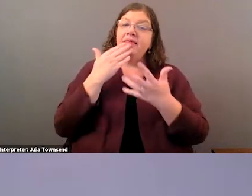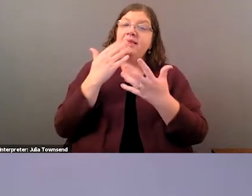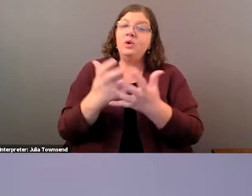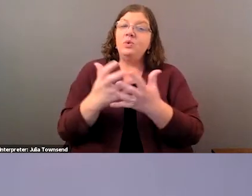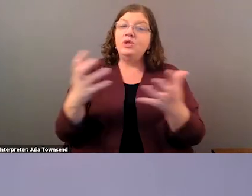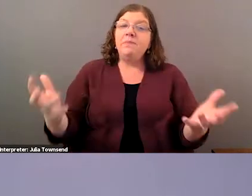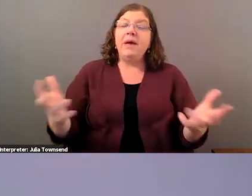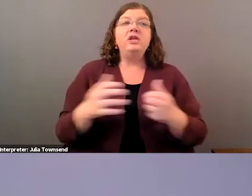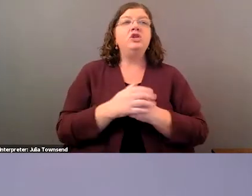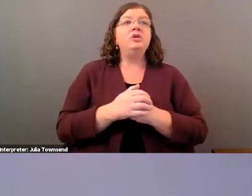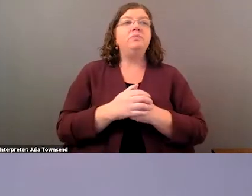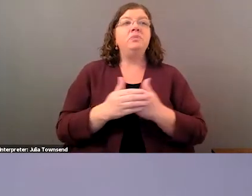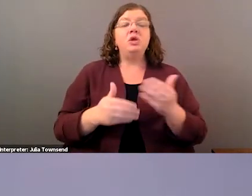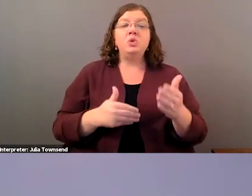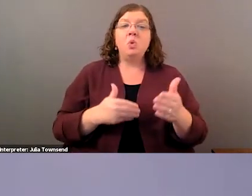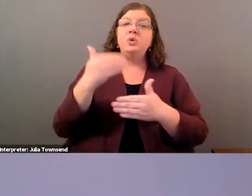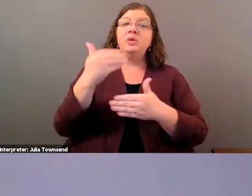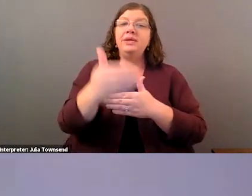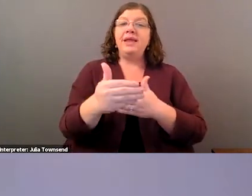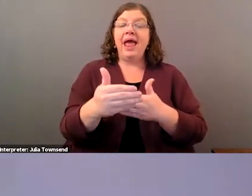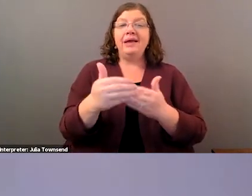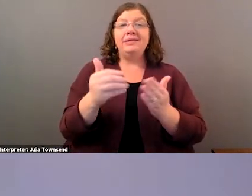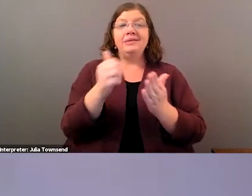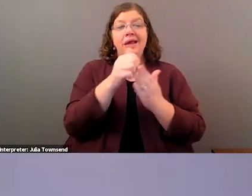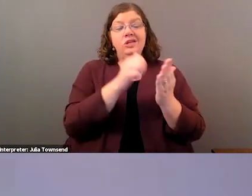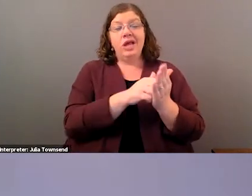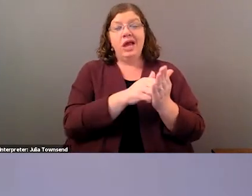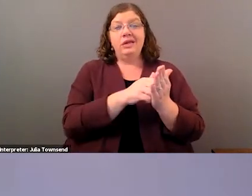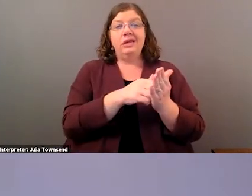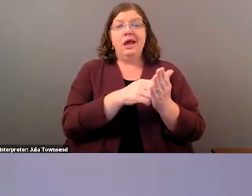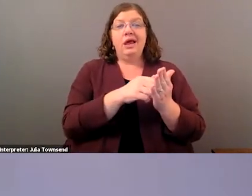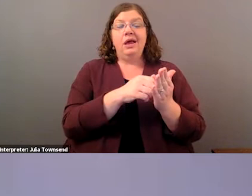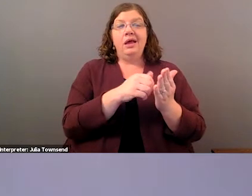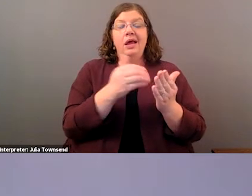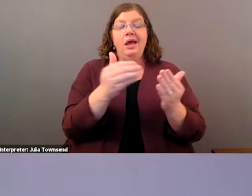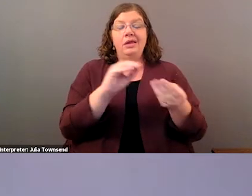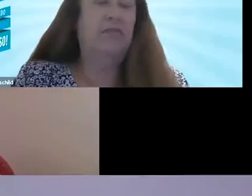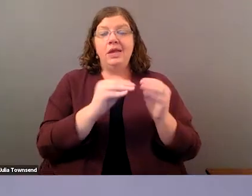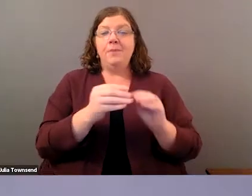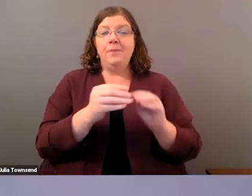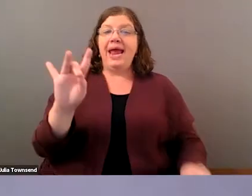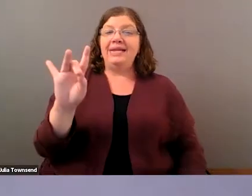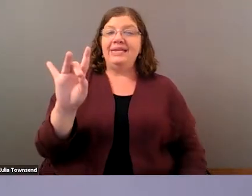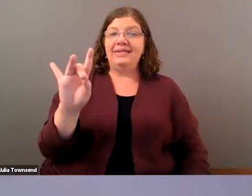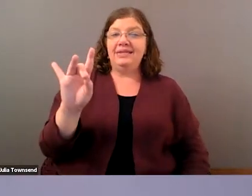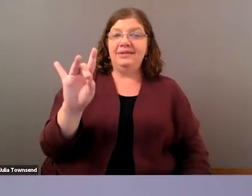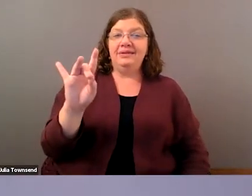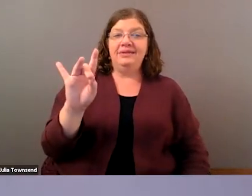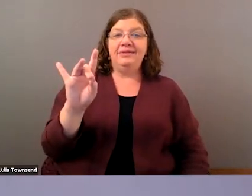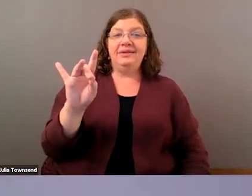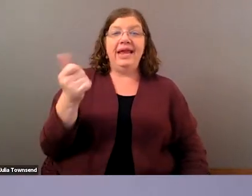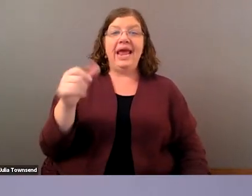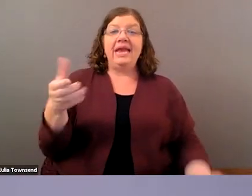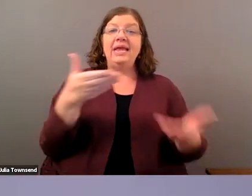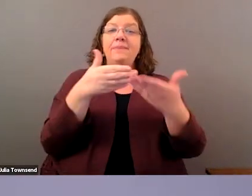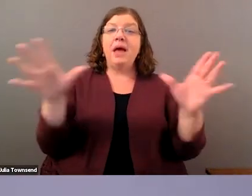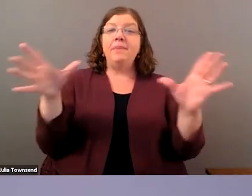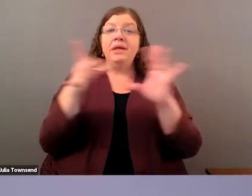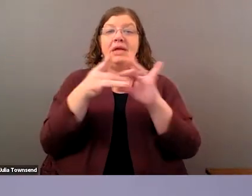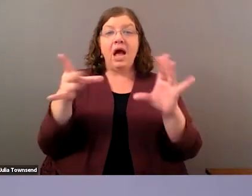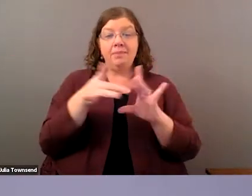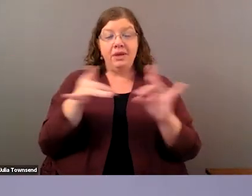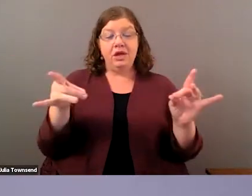can go on to the next agenda item, which goes back to number 8, which is any public comments on